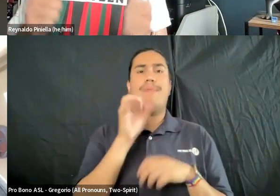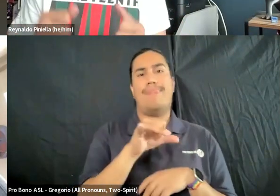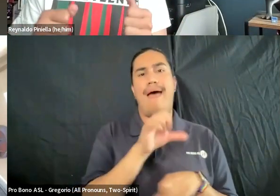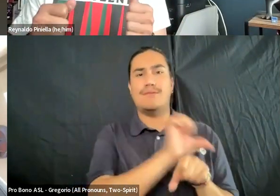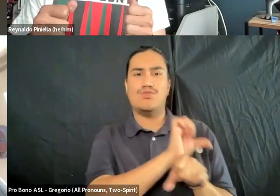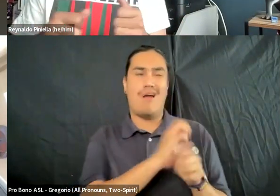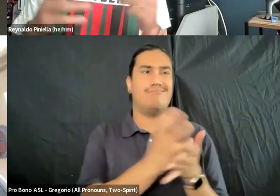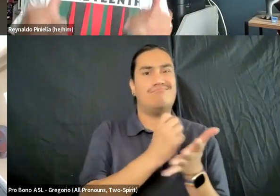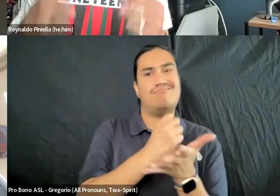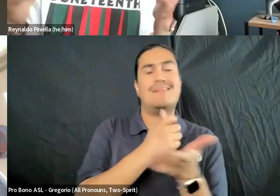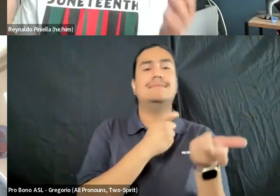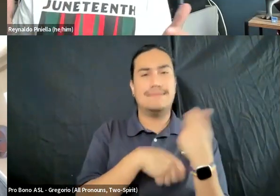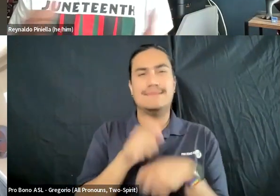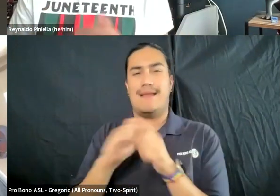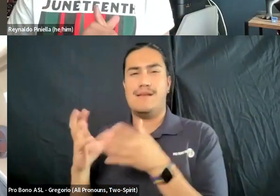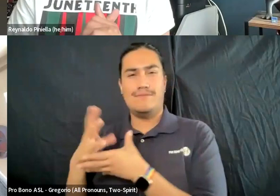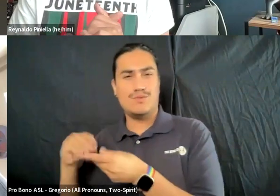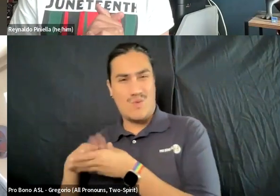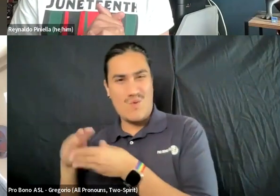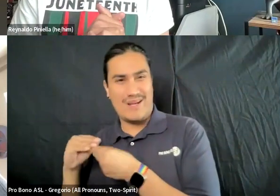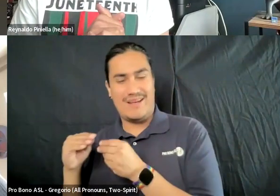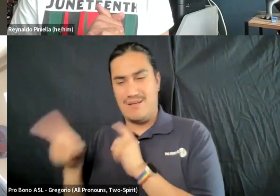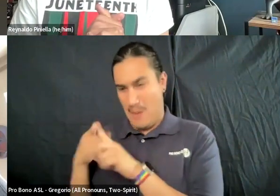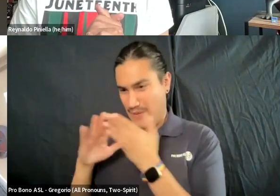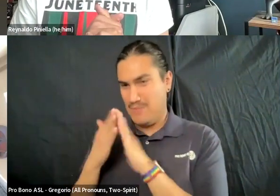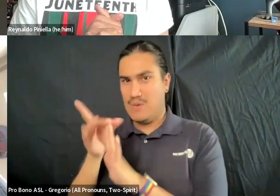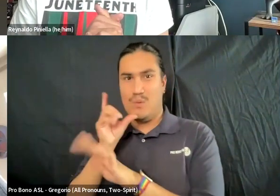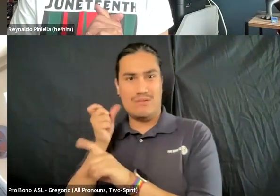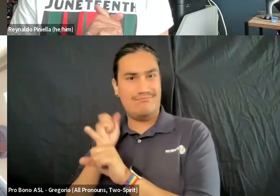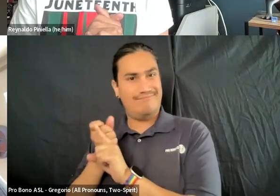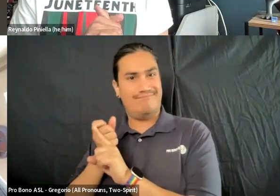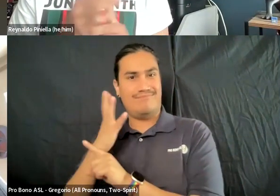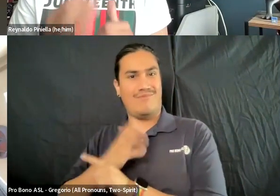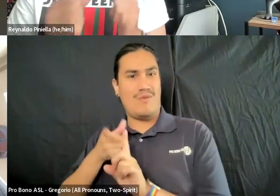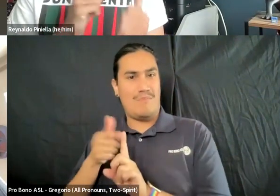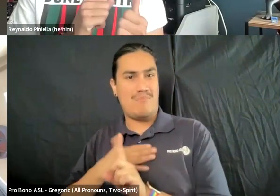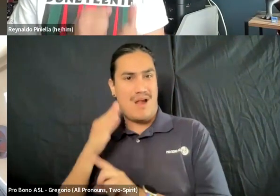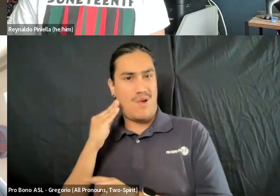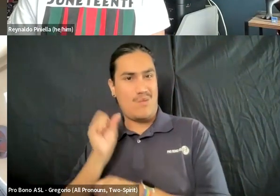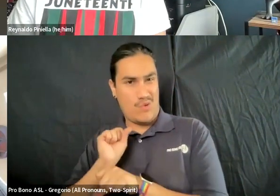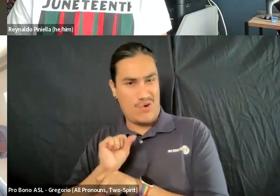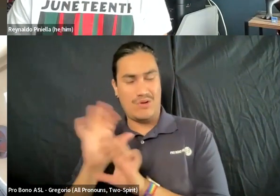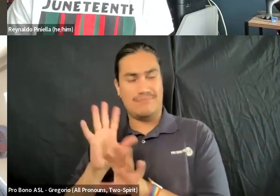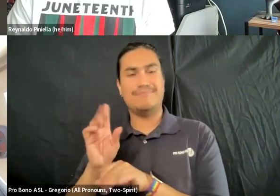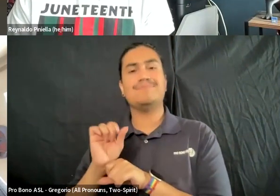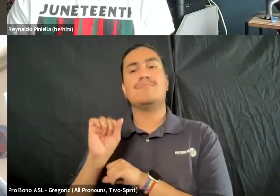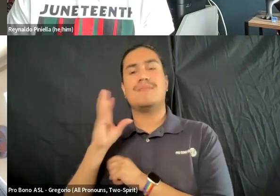and the communities I was affecting with my work. And that started to shift actually